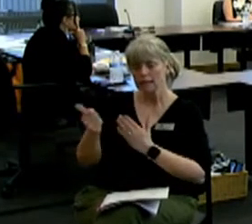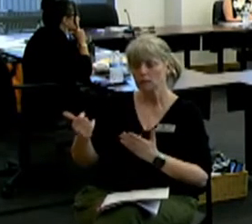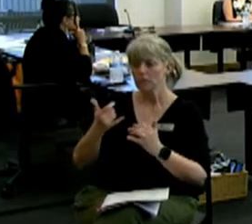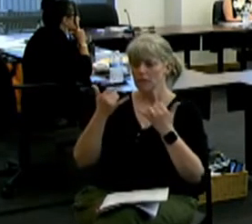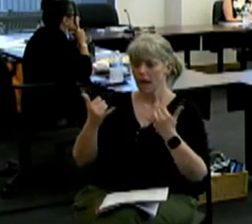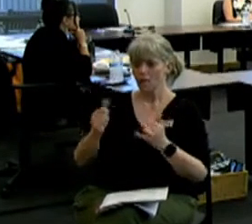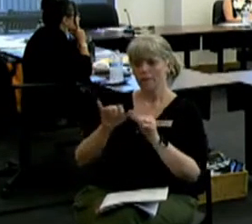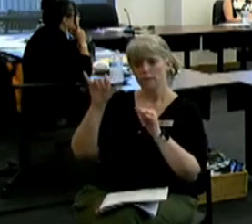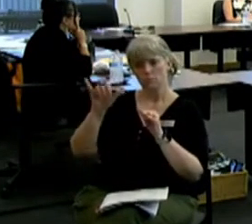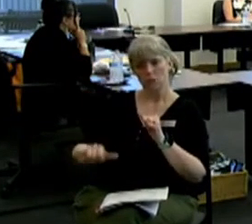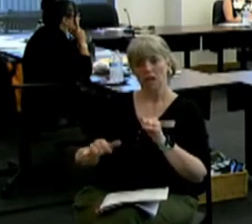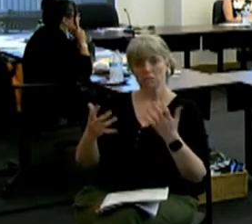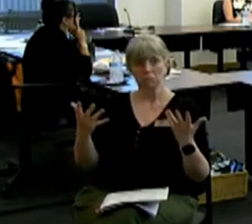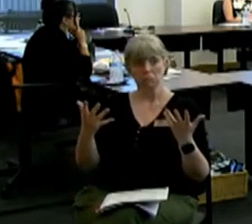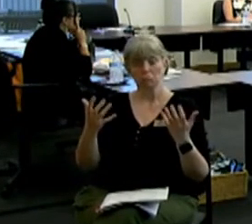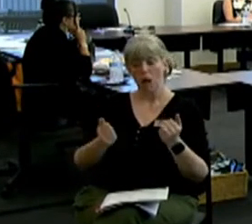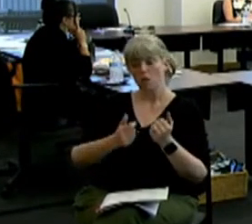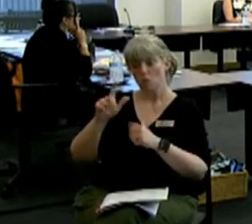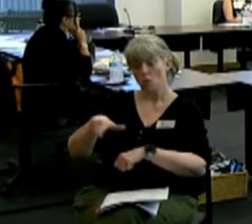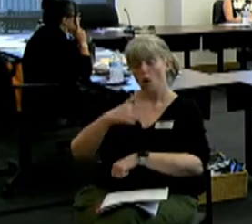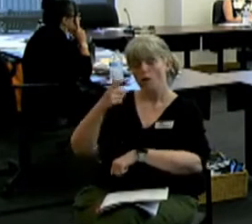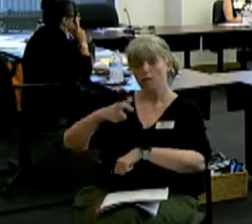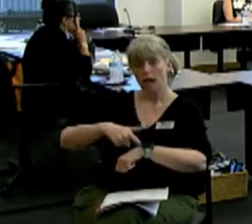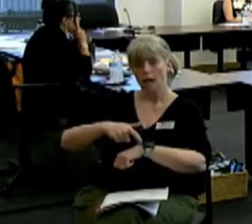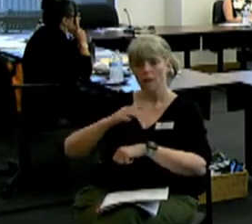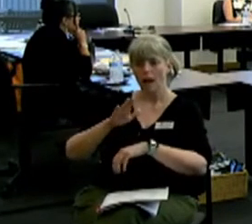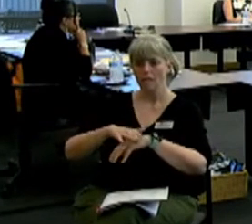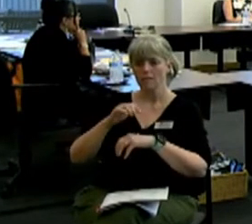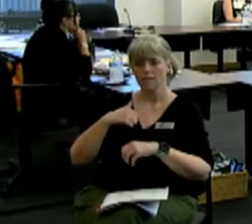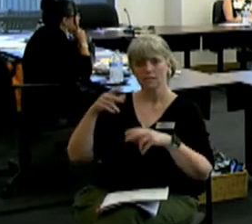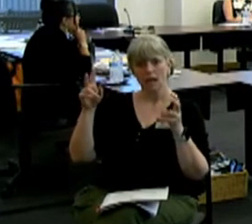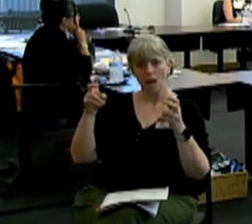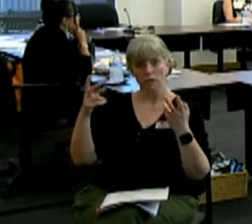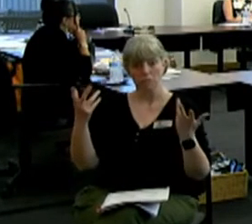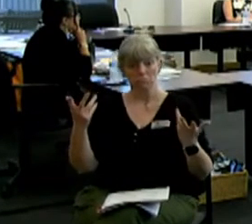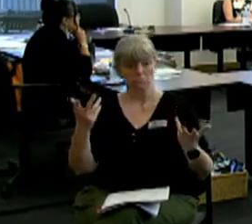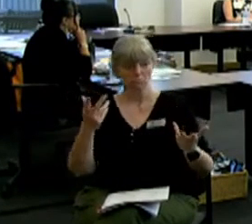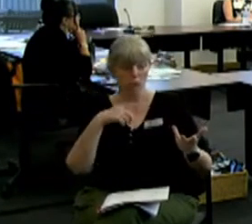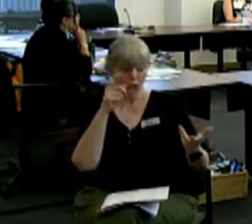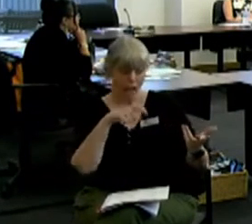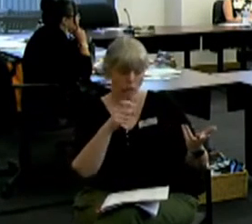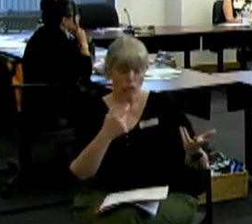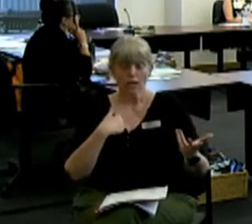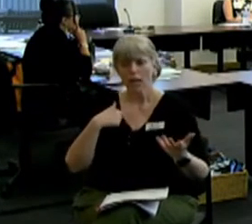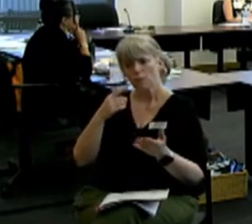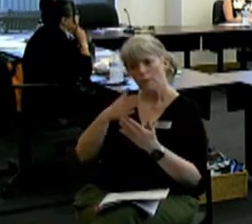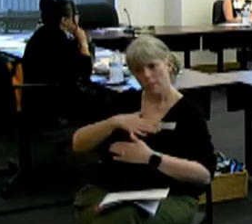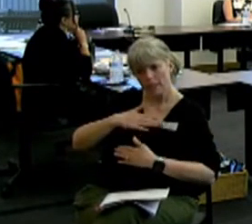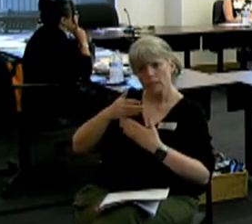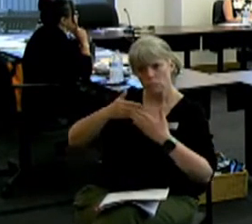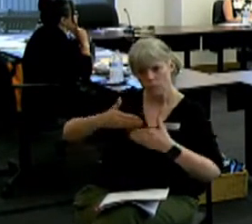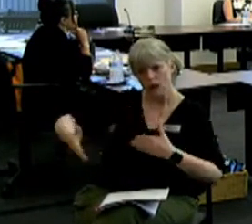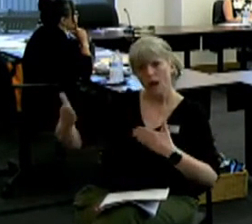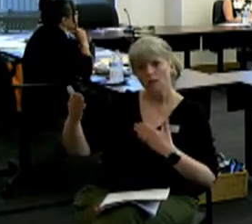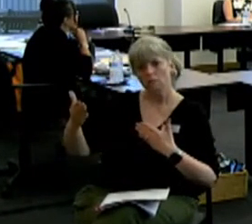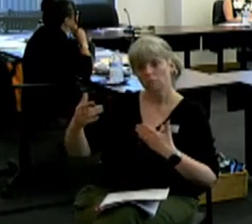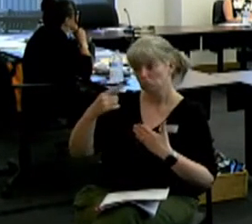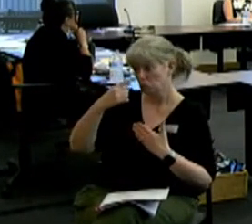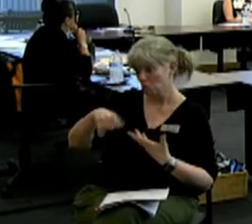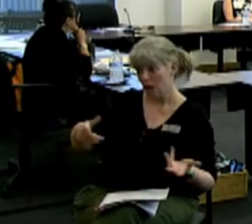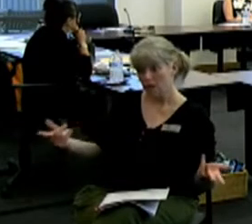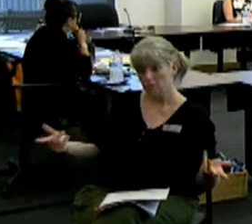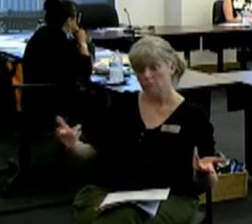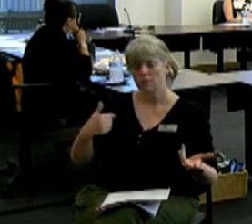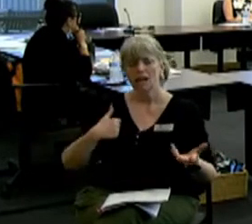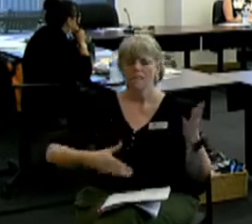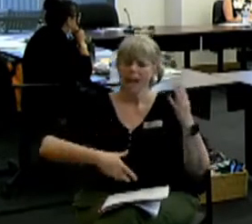we have now spent quite a long time on this topic. That's fine. So can we please move on? Yeah, we can move Dan, on. do you mind? I'd like